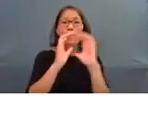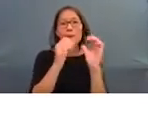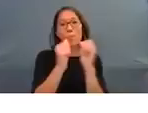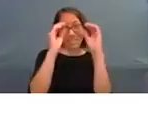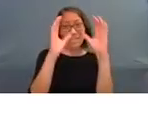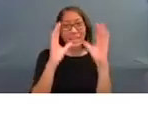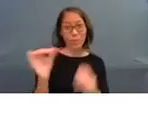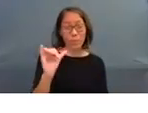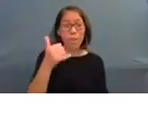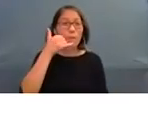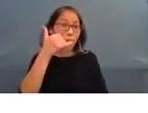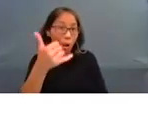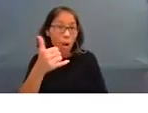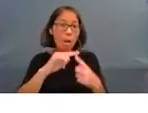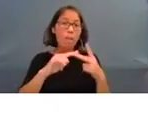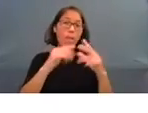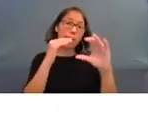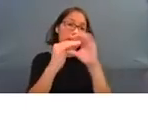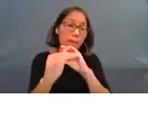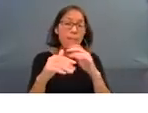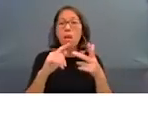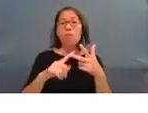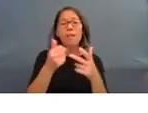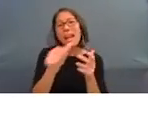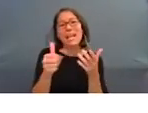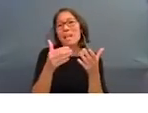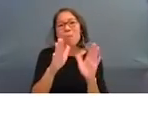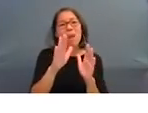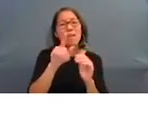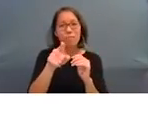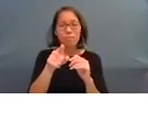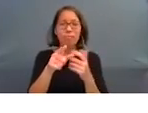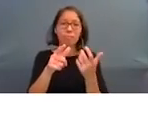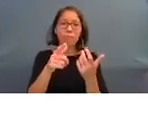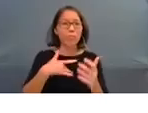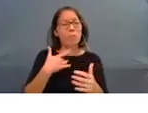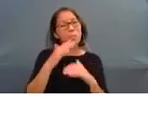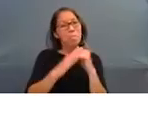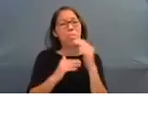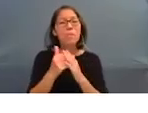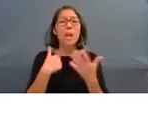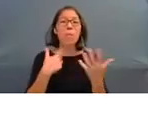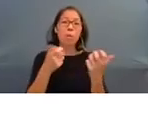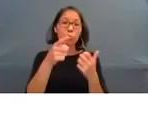could be by phone, by email, any way that works, but we want you to stay connected with your teacher.